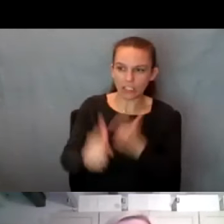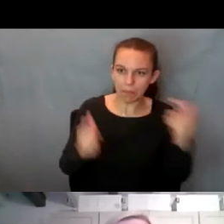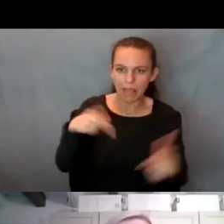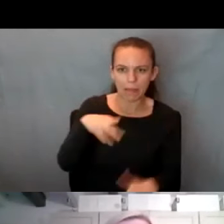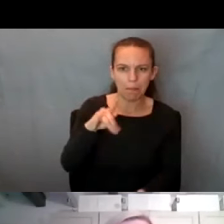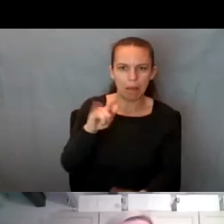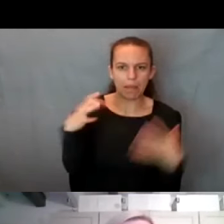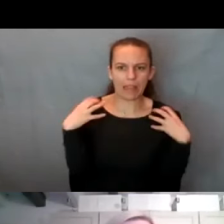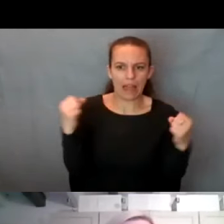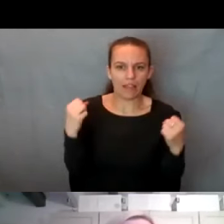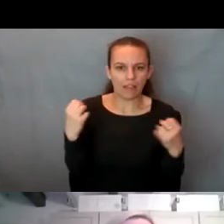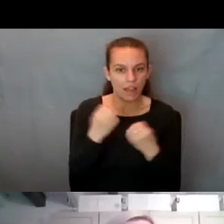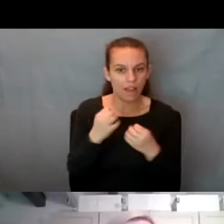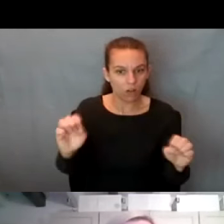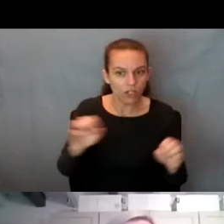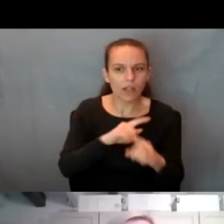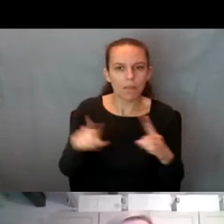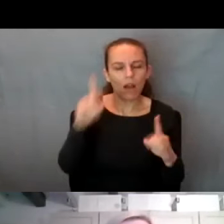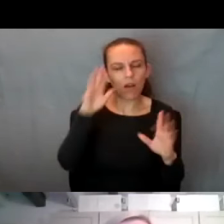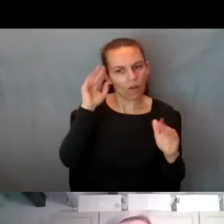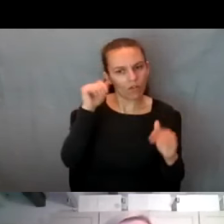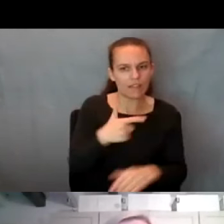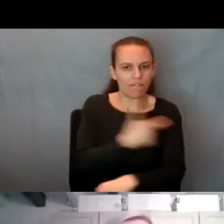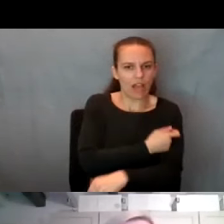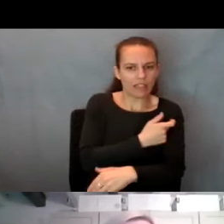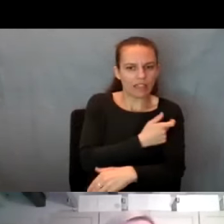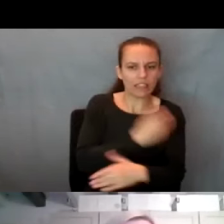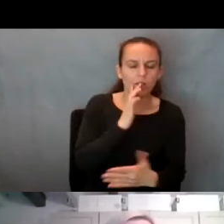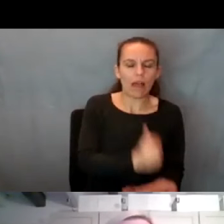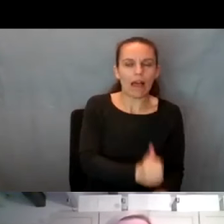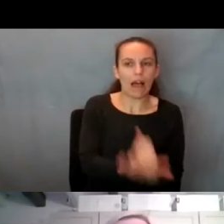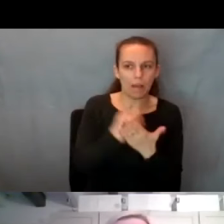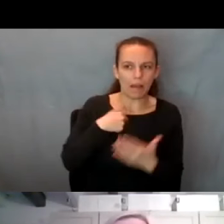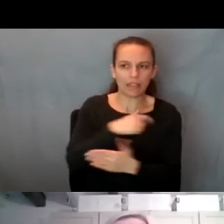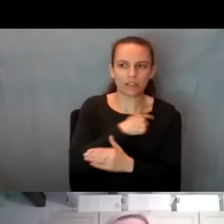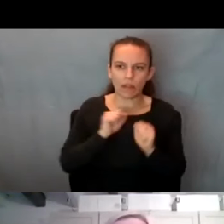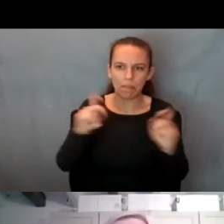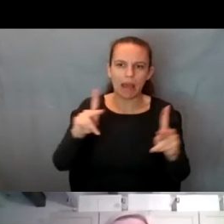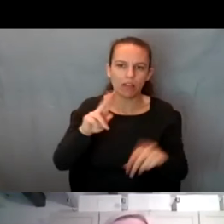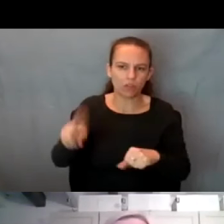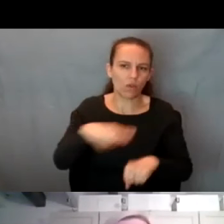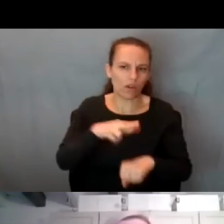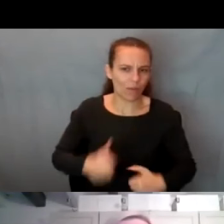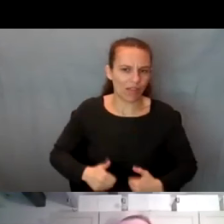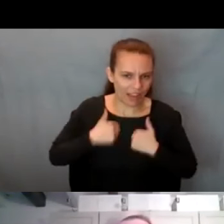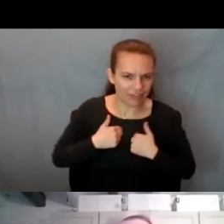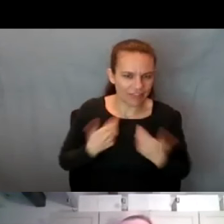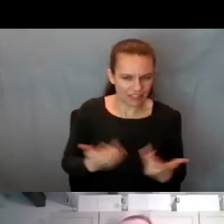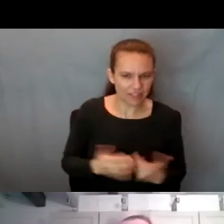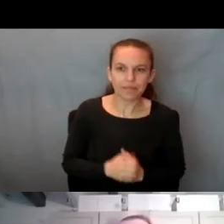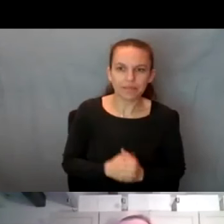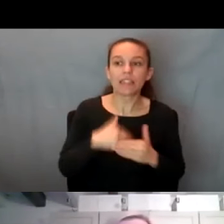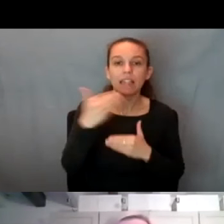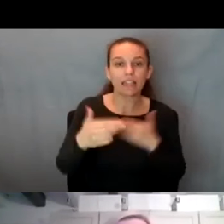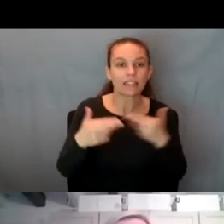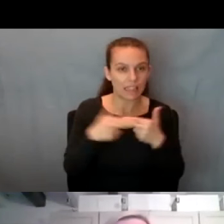will hopefully be instrumental in getting us back to our normal life. So next slide.